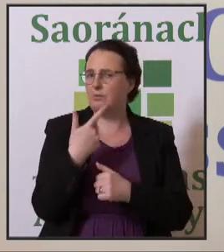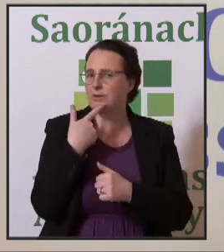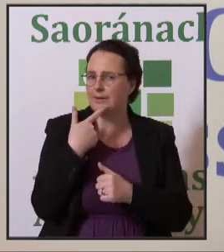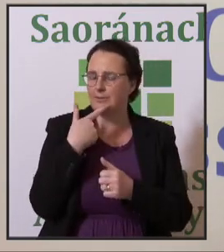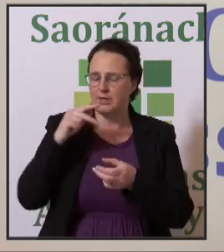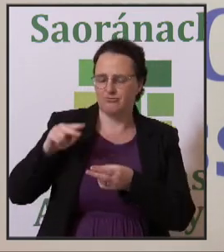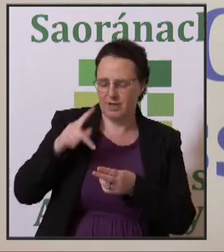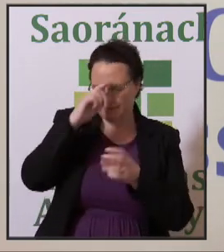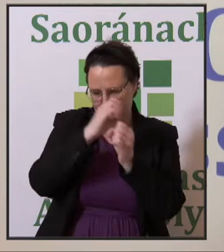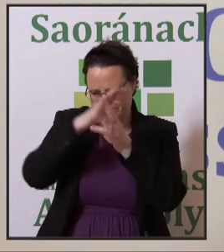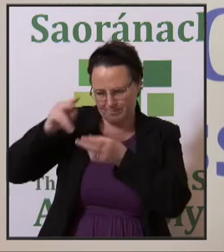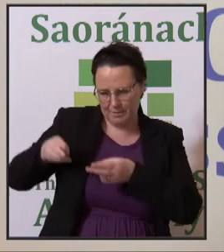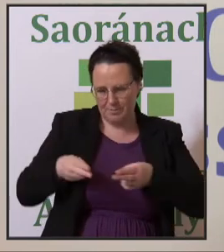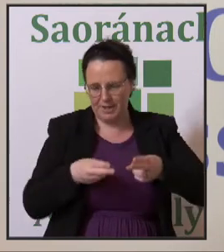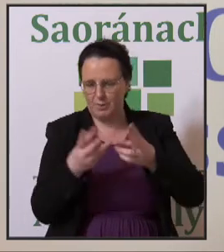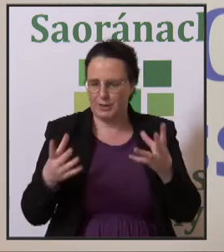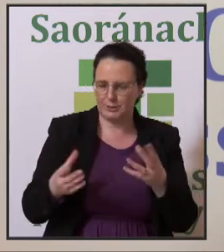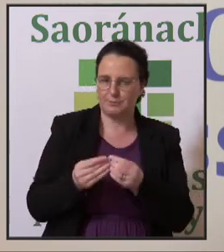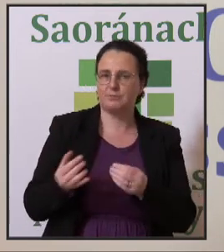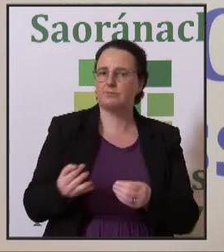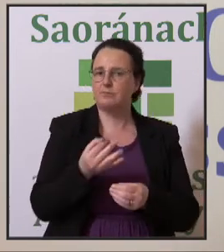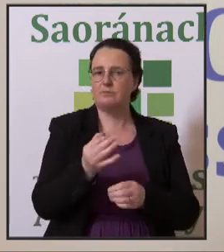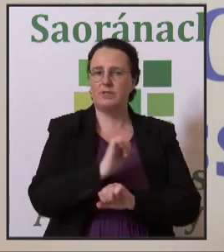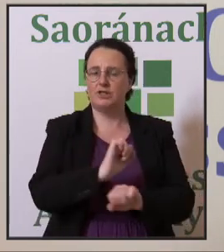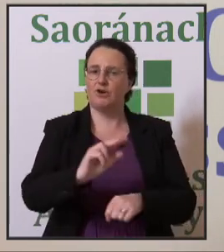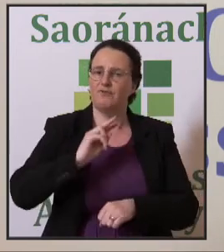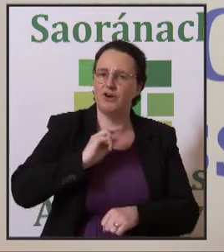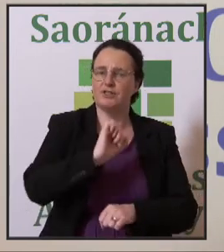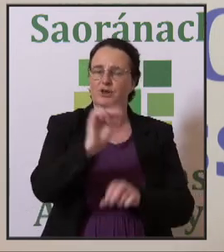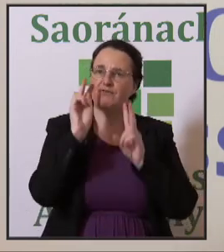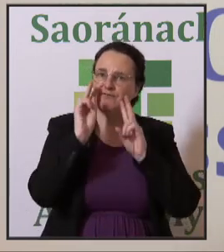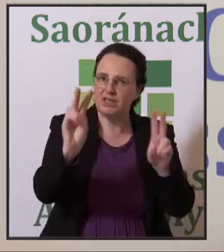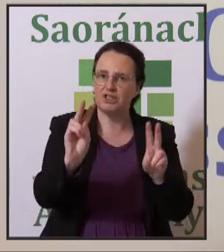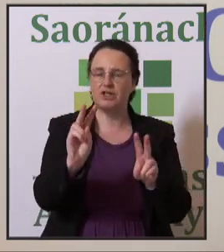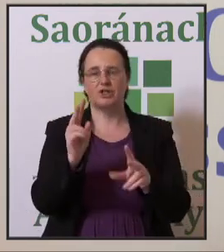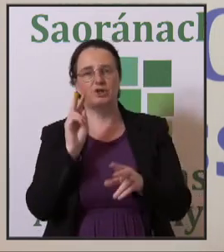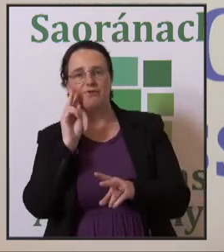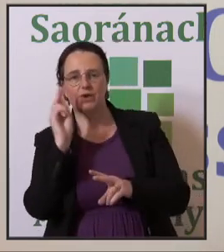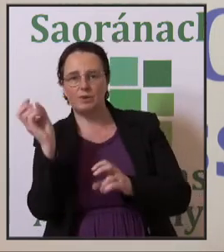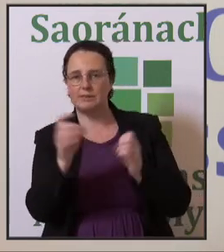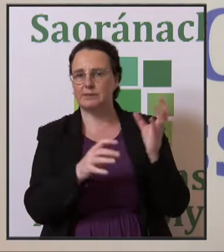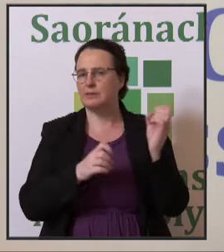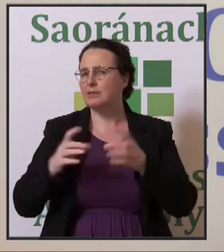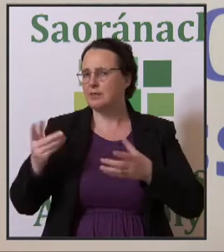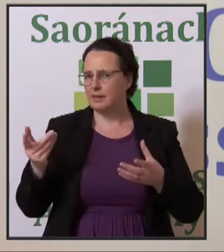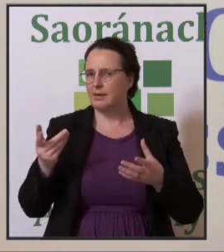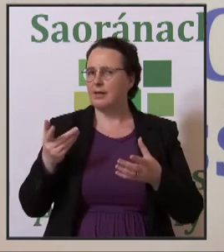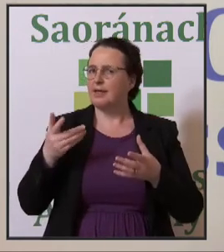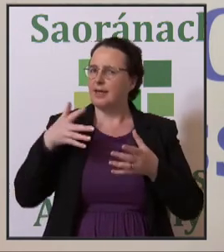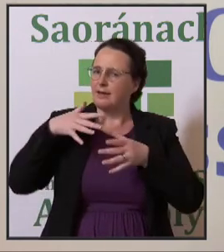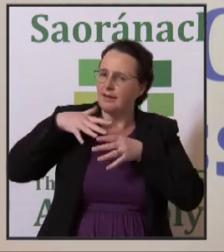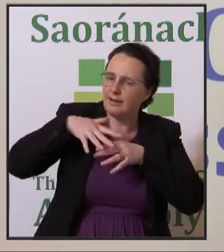plot a pathway together to the future. Your voice, your vision, your viewpoint can shape the city's coming